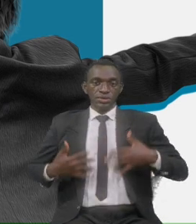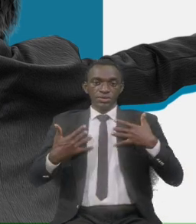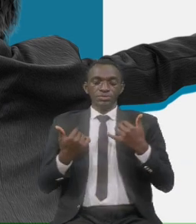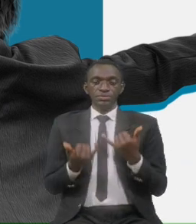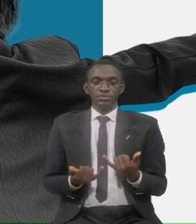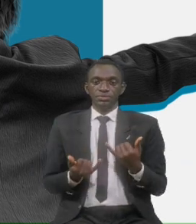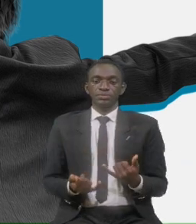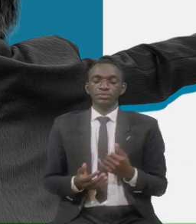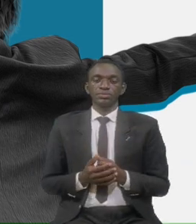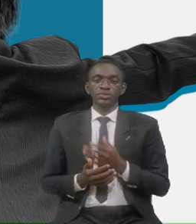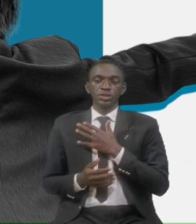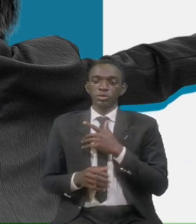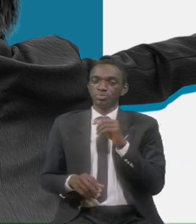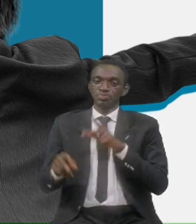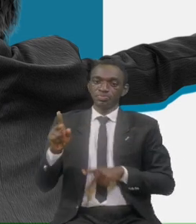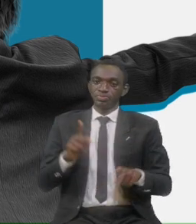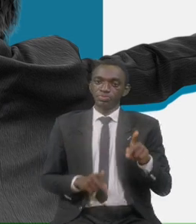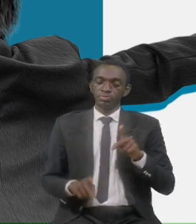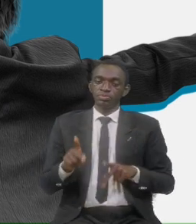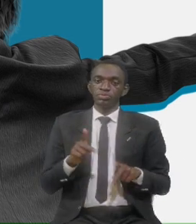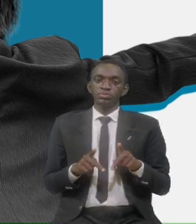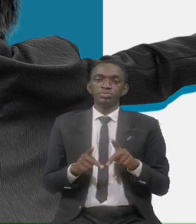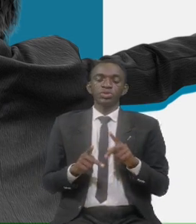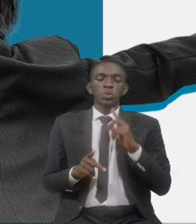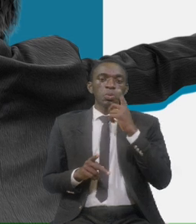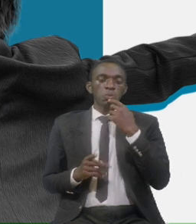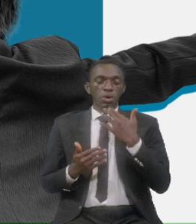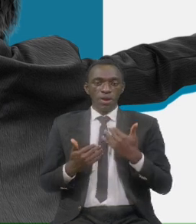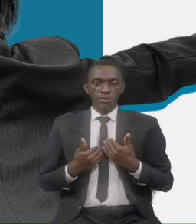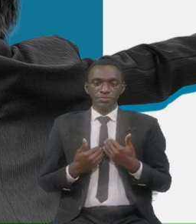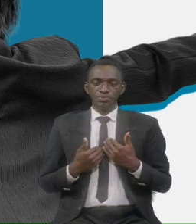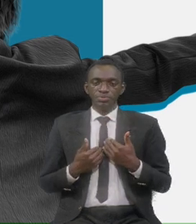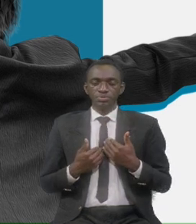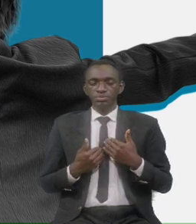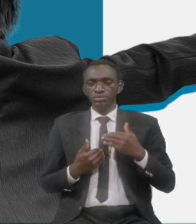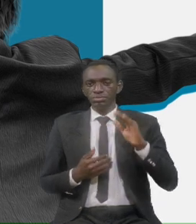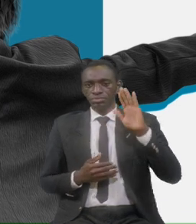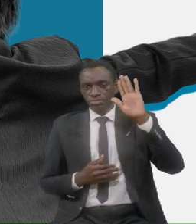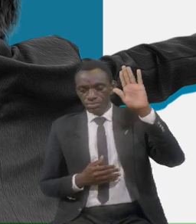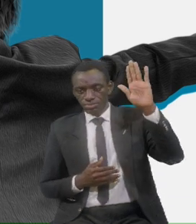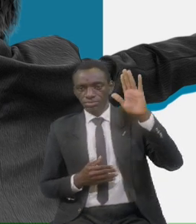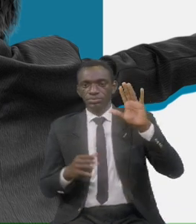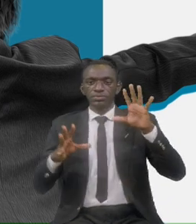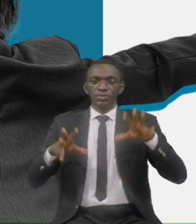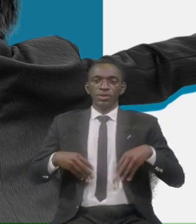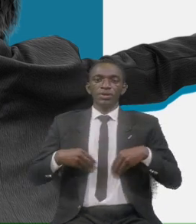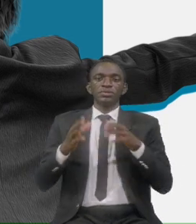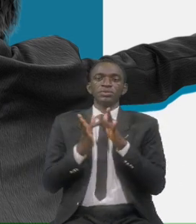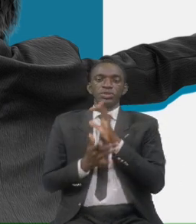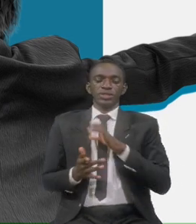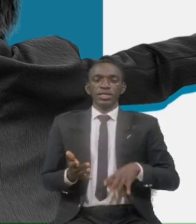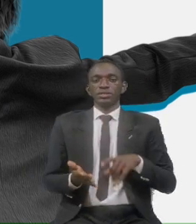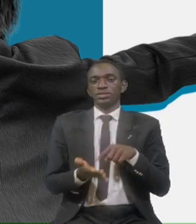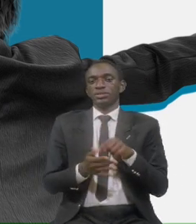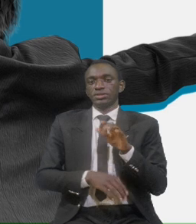you who have given your life to Christ this evening,